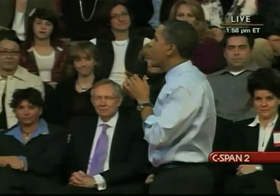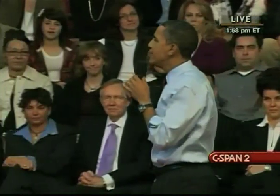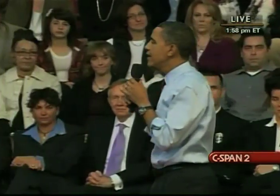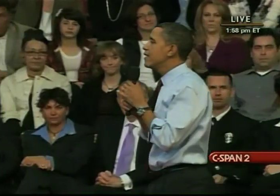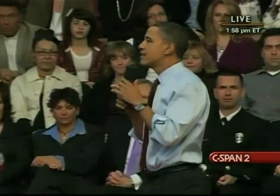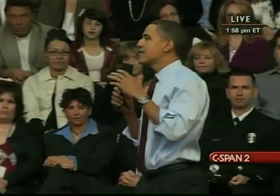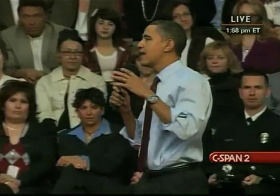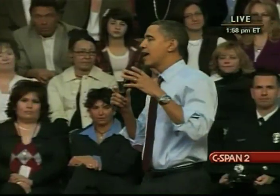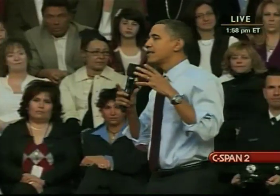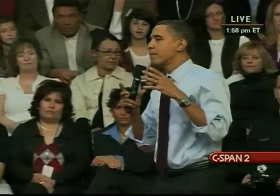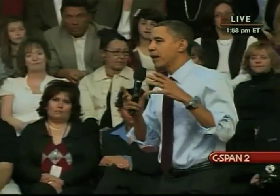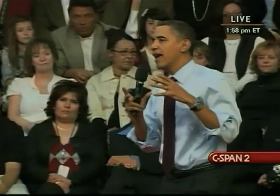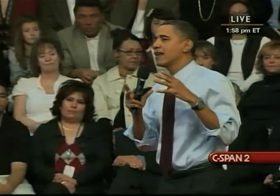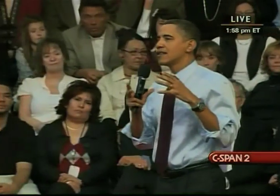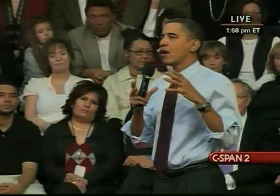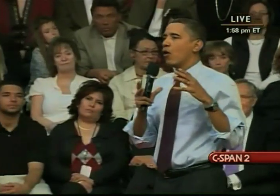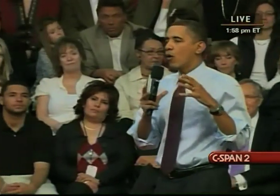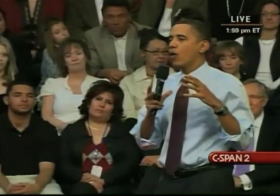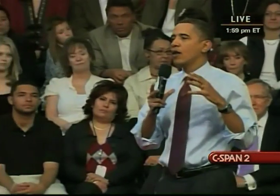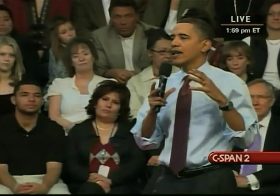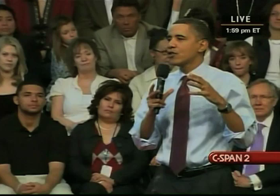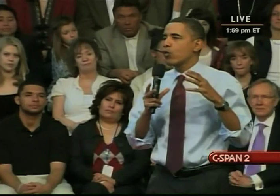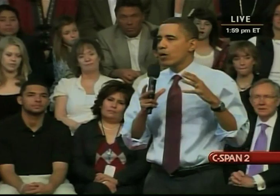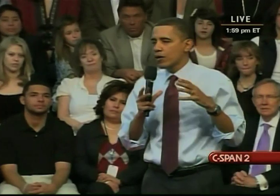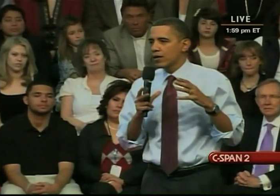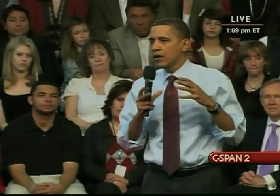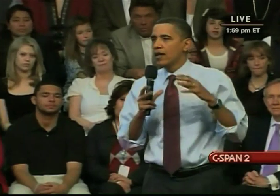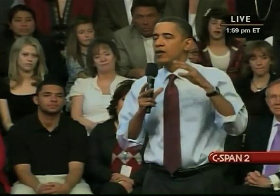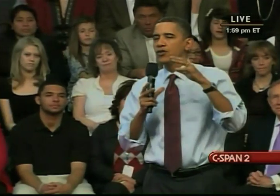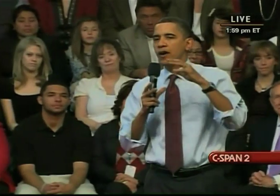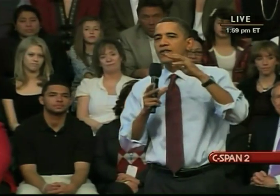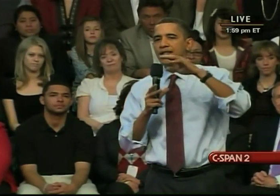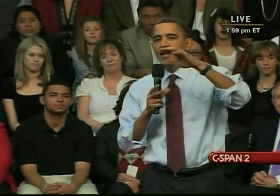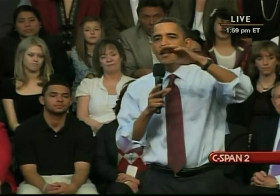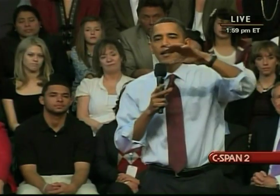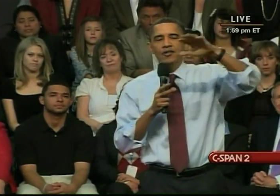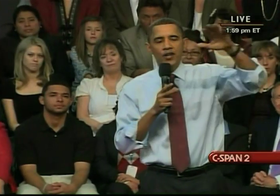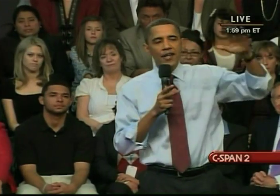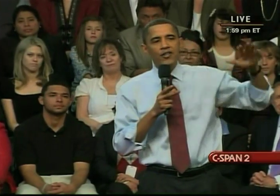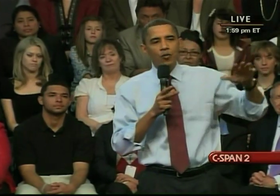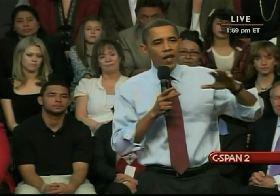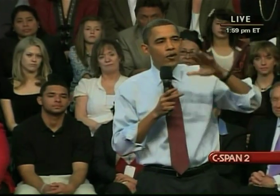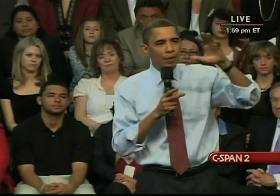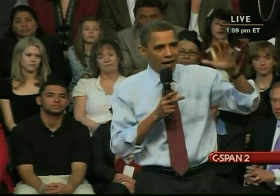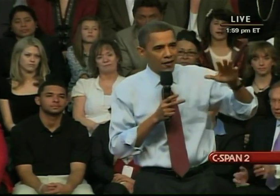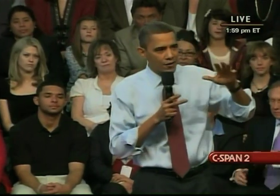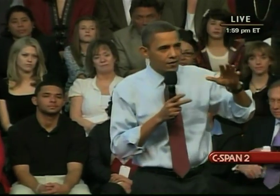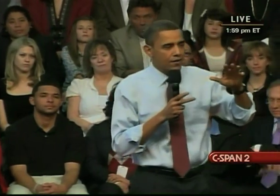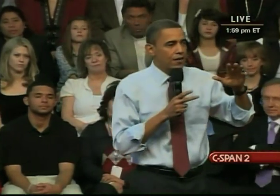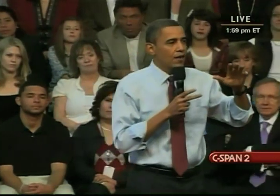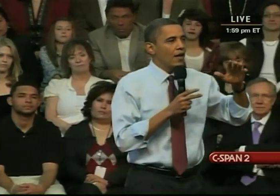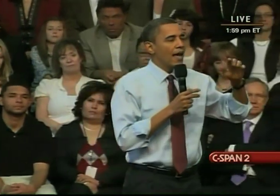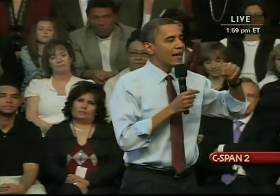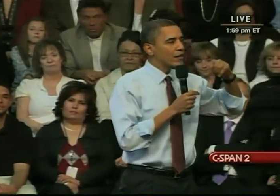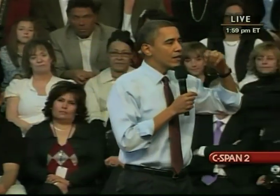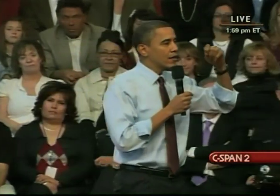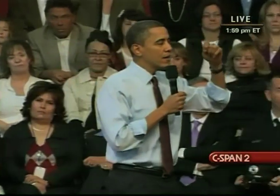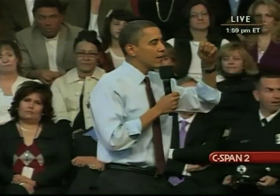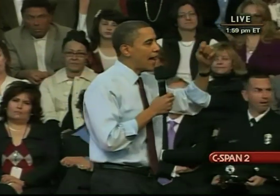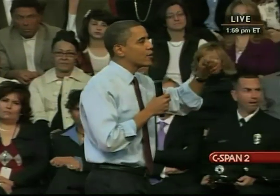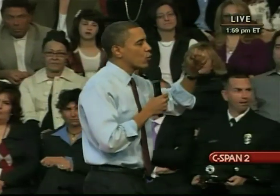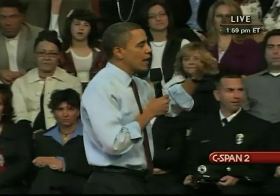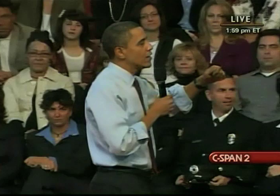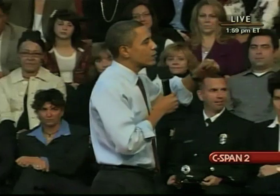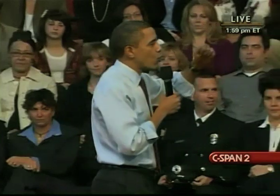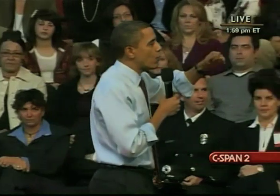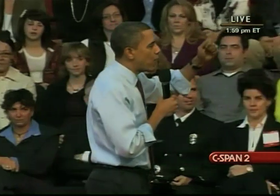the idea is that as the planet as a whole gets warmer, you start seeing changing weather patterns, and